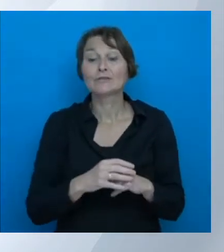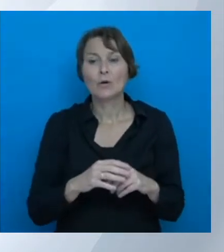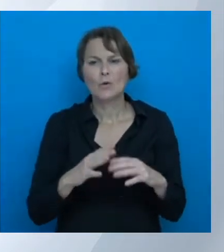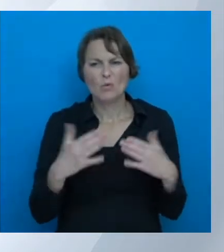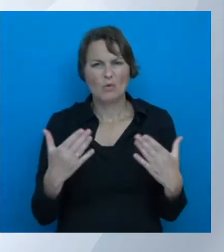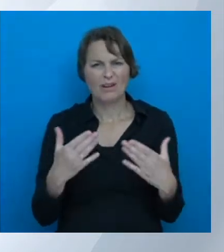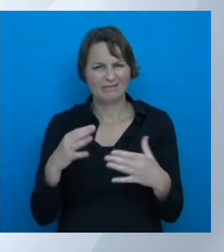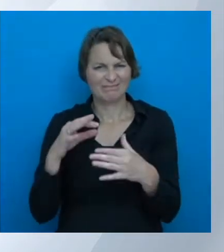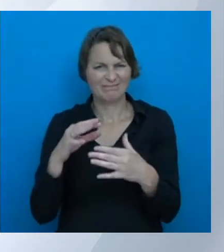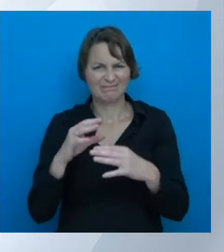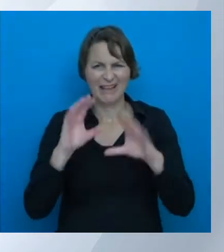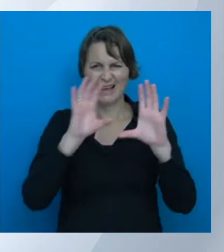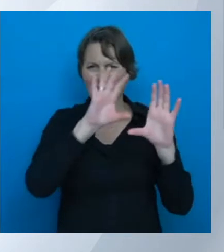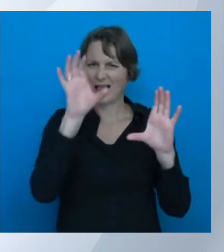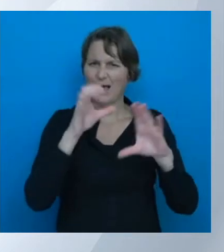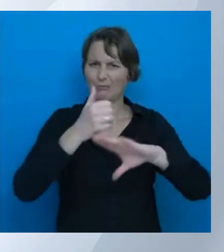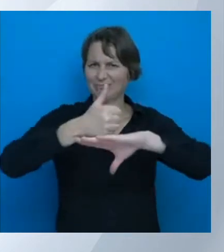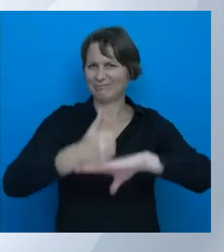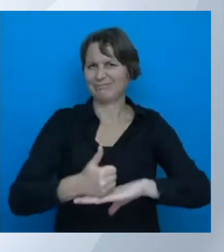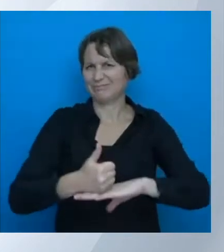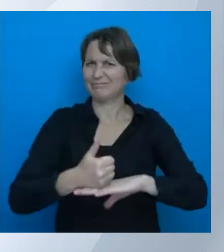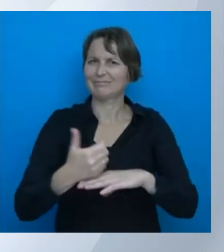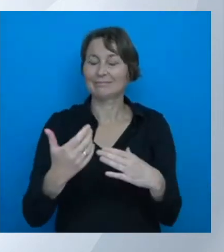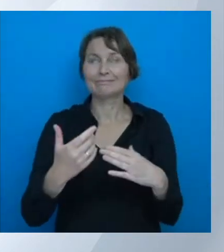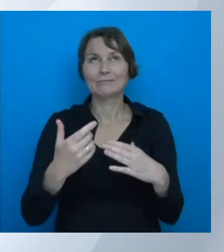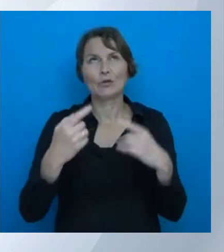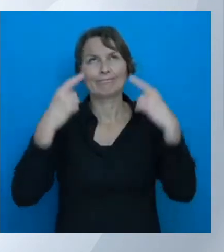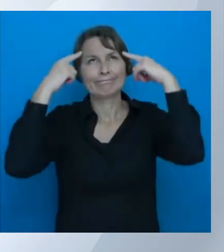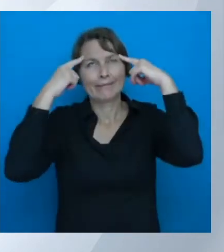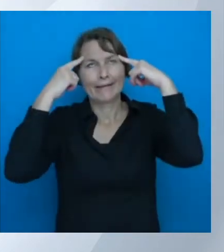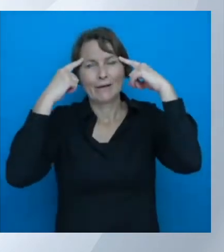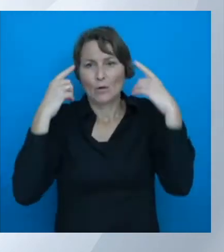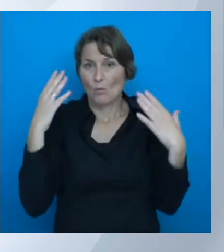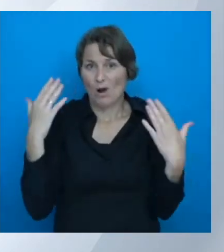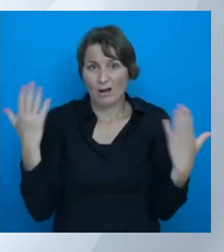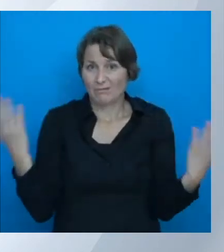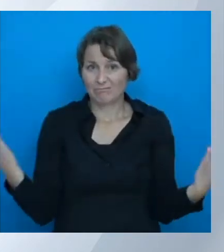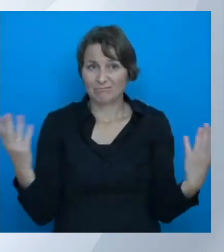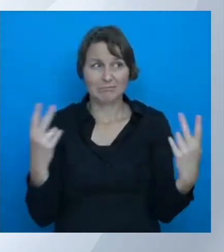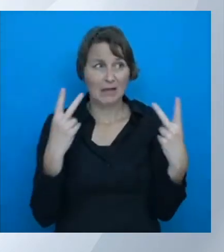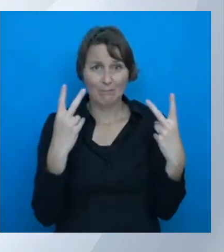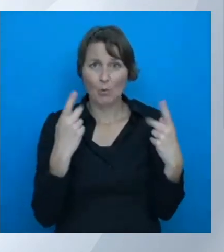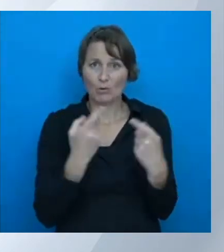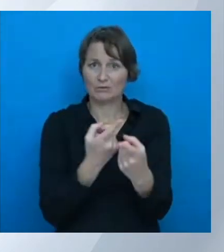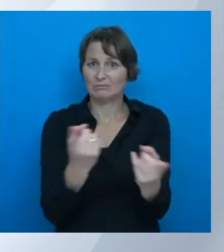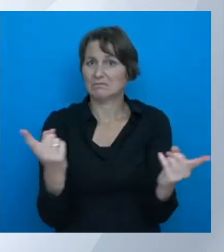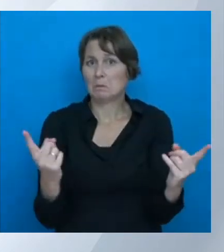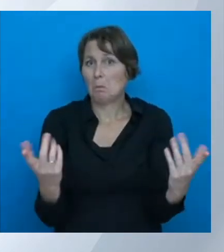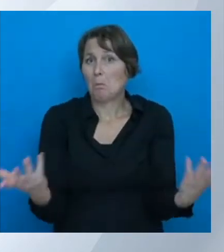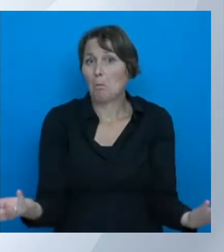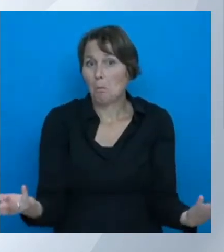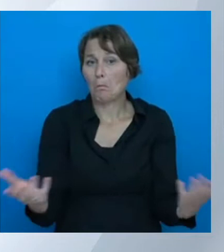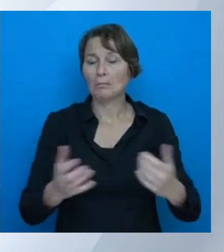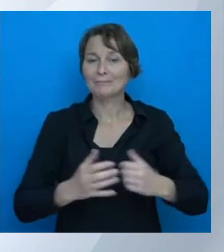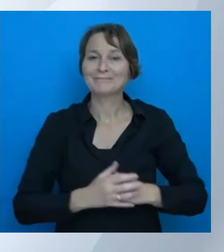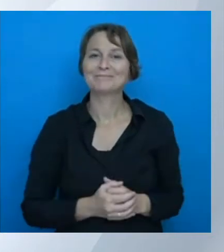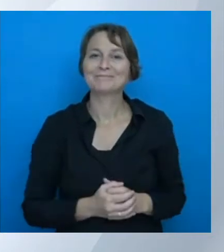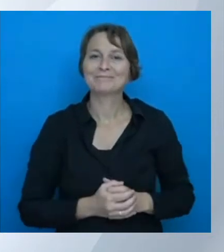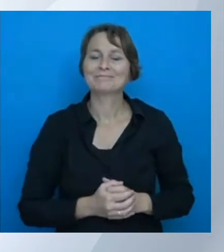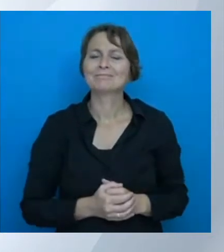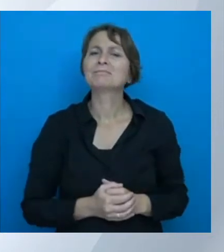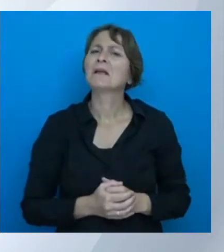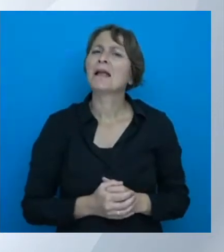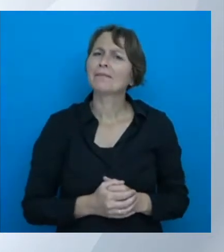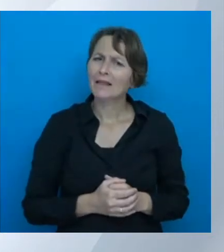Why to think about cloud native, why it is important for us. Then I will talk about what are some common challenges in building these